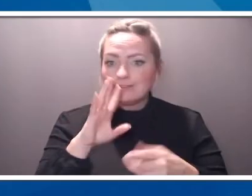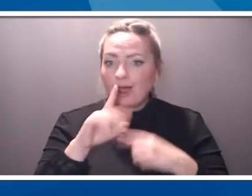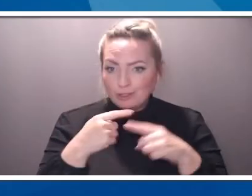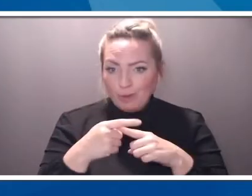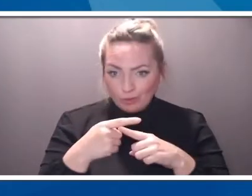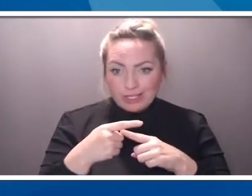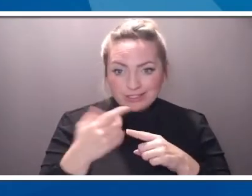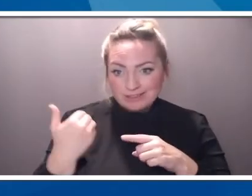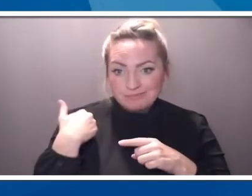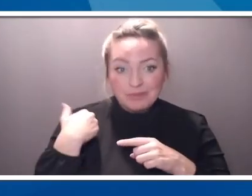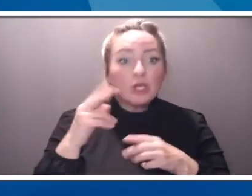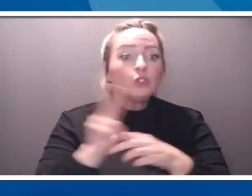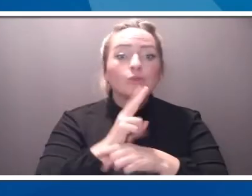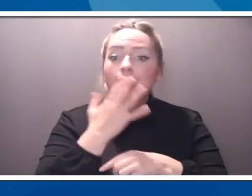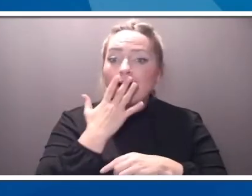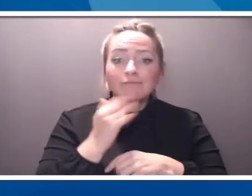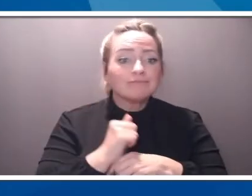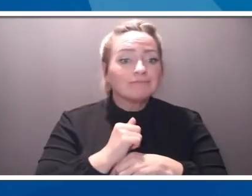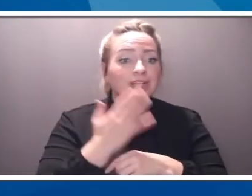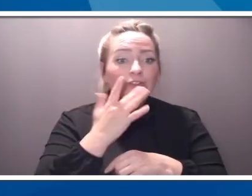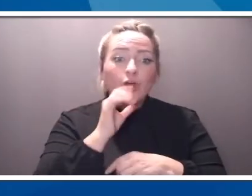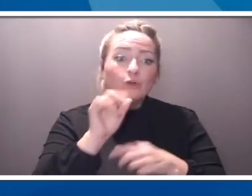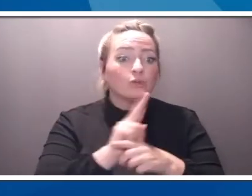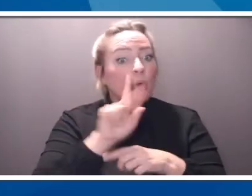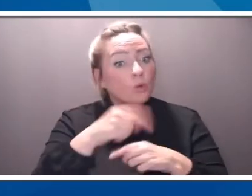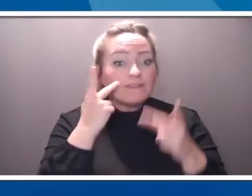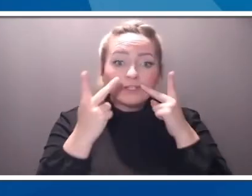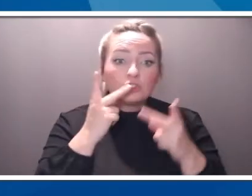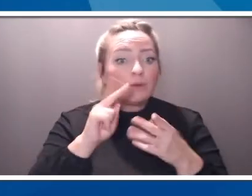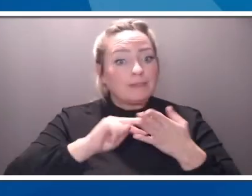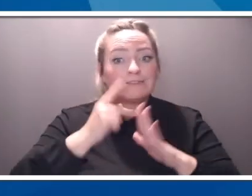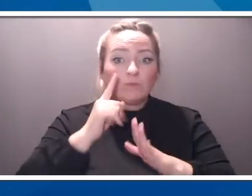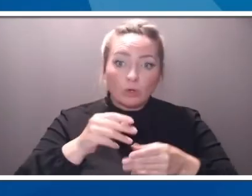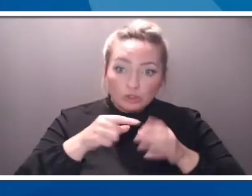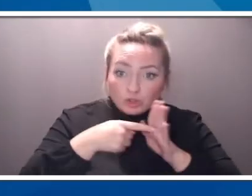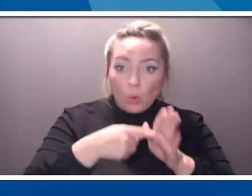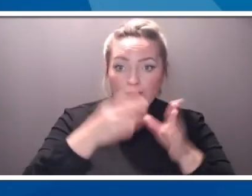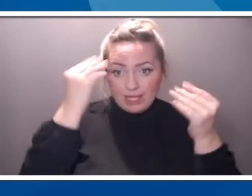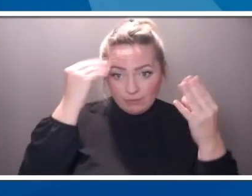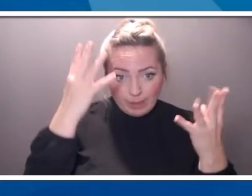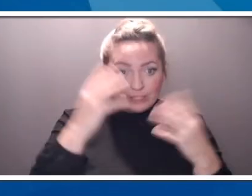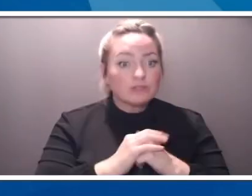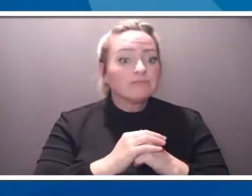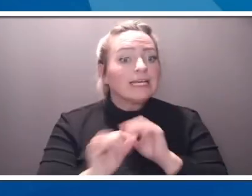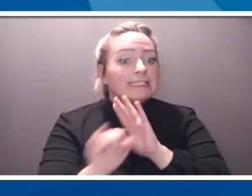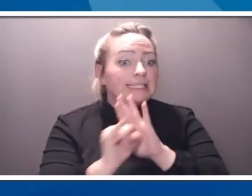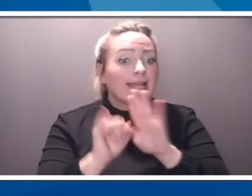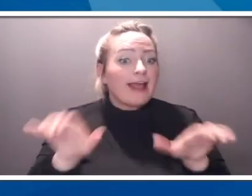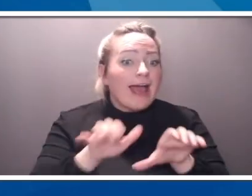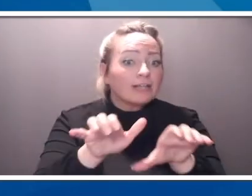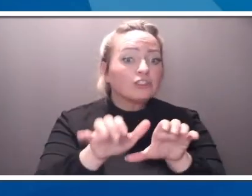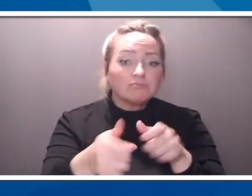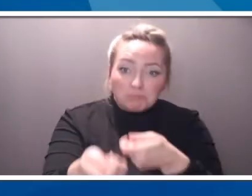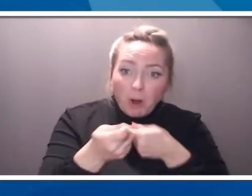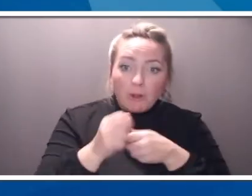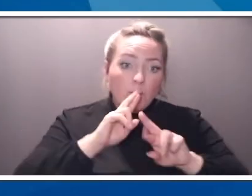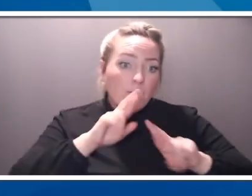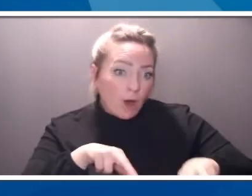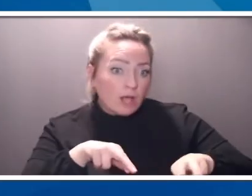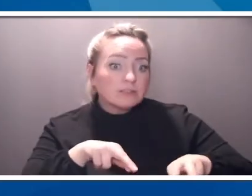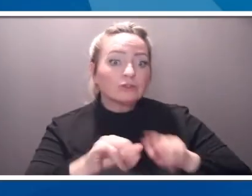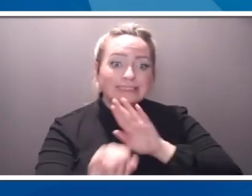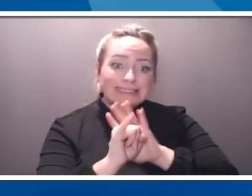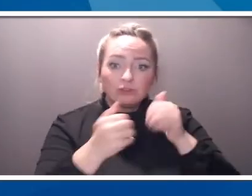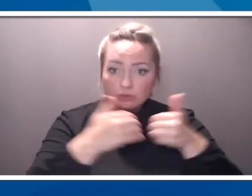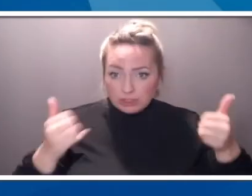1.4.1, we already talked about this. Use of color. Color is not used as the only visual means of conveying information, indicating an